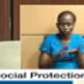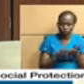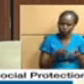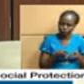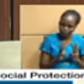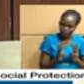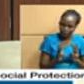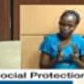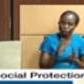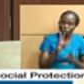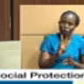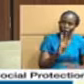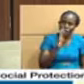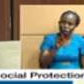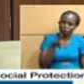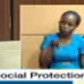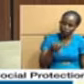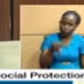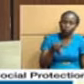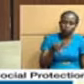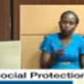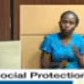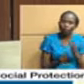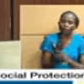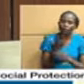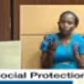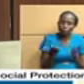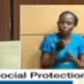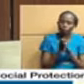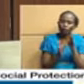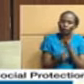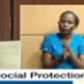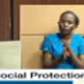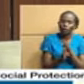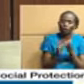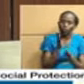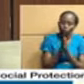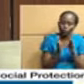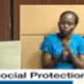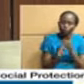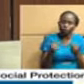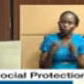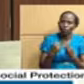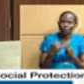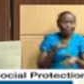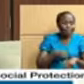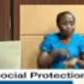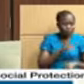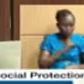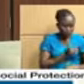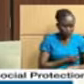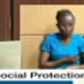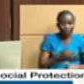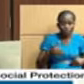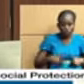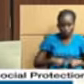and YLP to build resilience, so that by the time these women and youths fall into